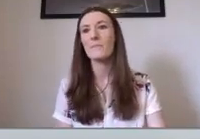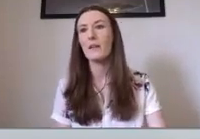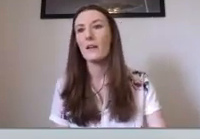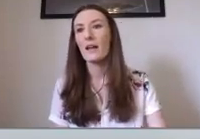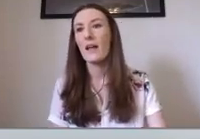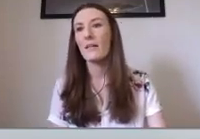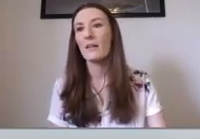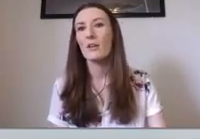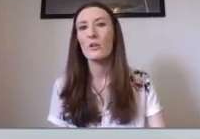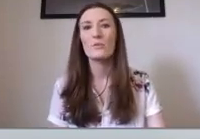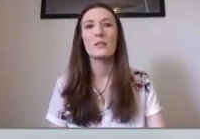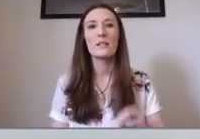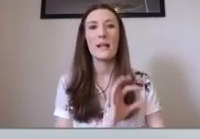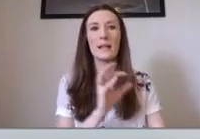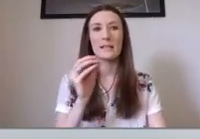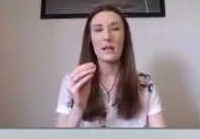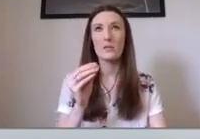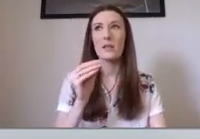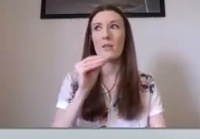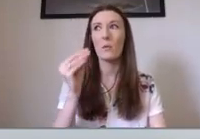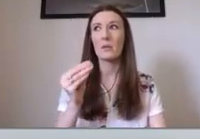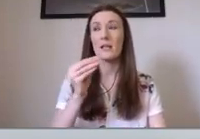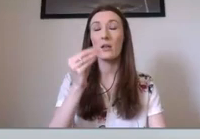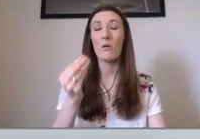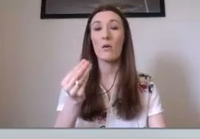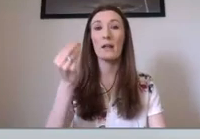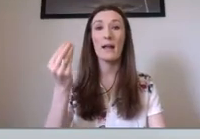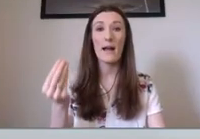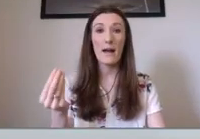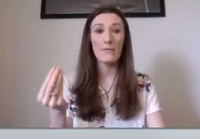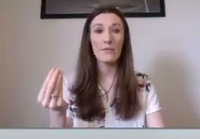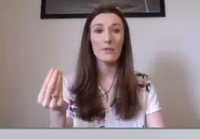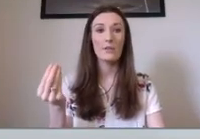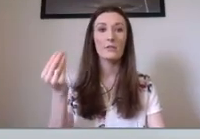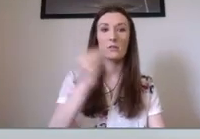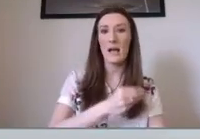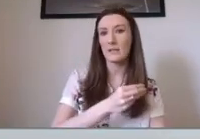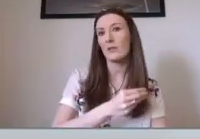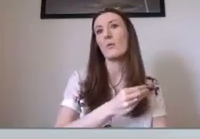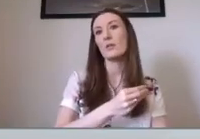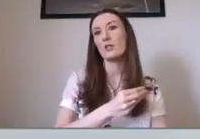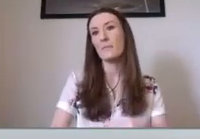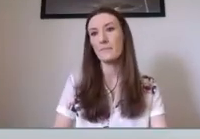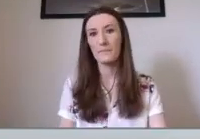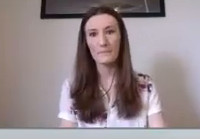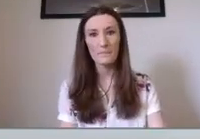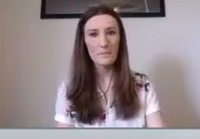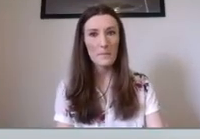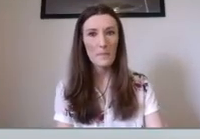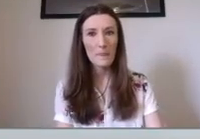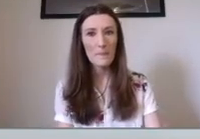fingerspell. Okay. Use the signing skills and the words that you already have to ask your question.